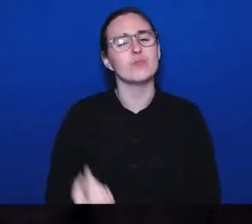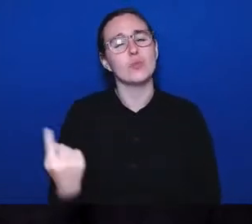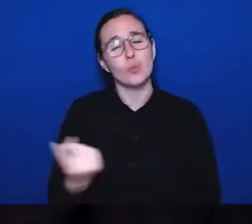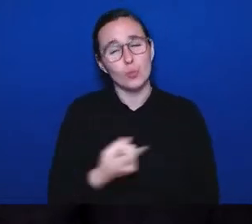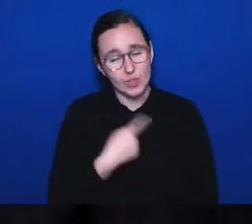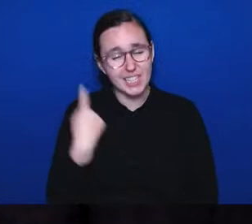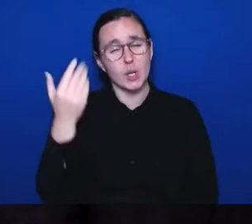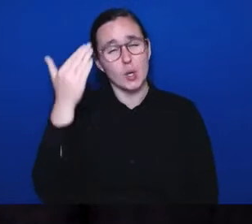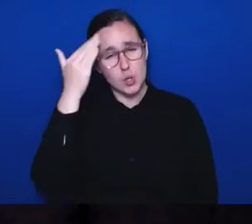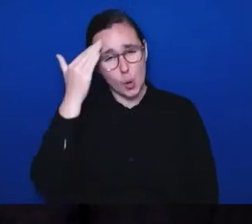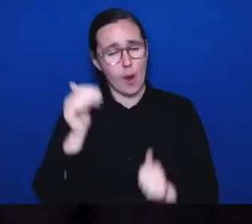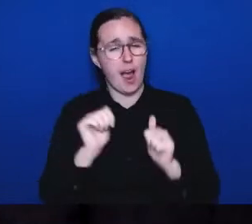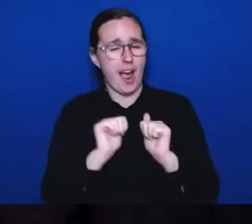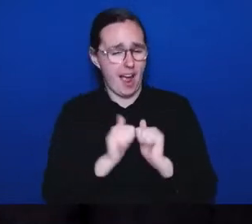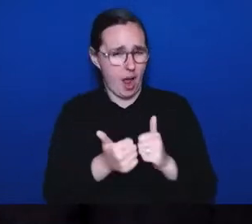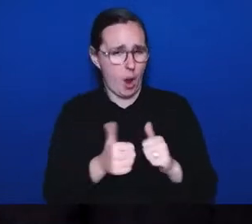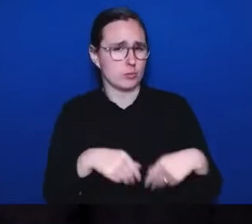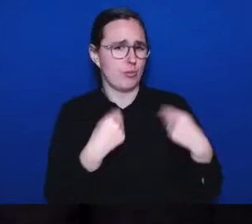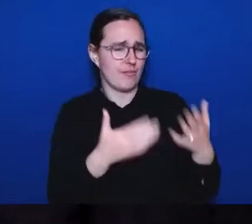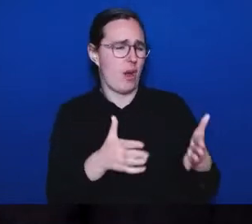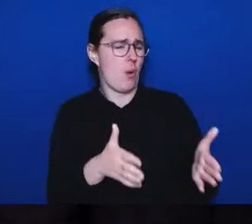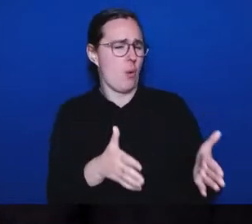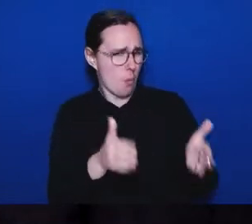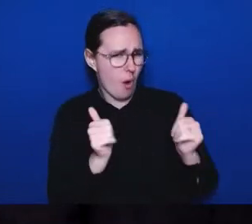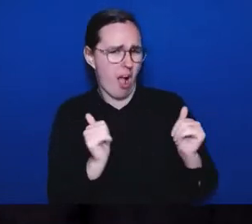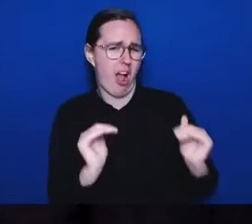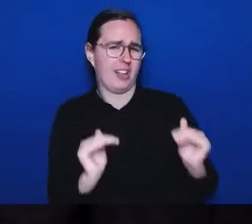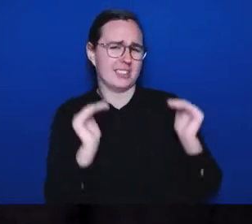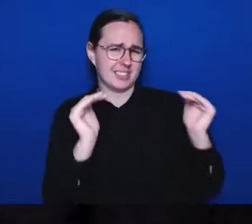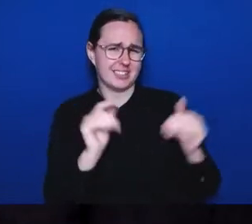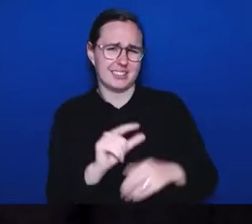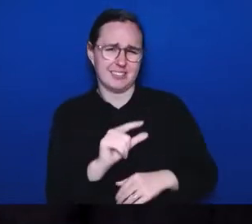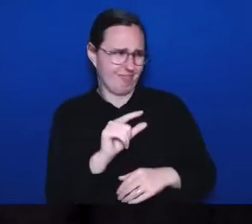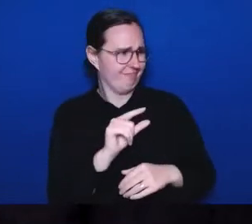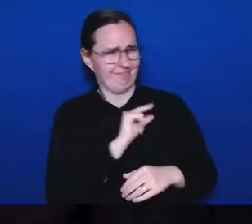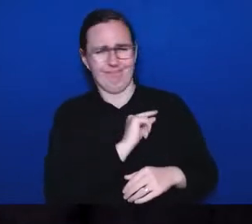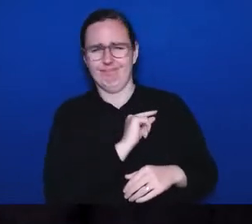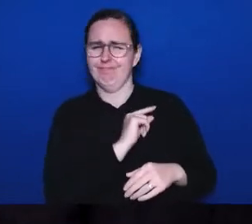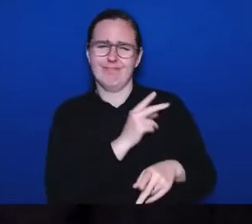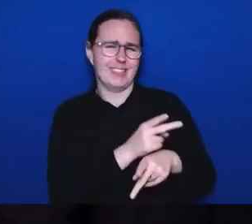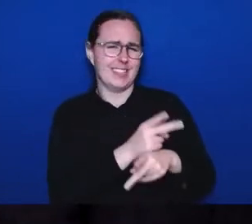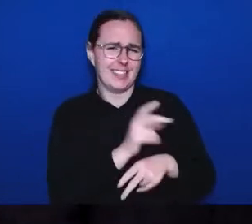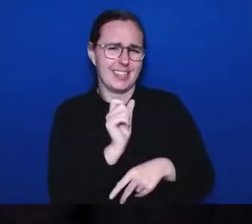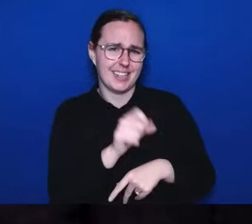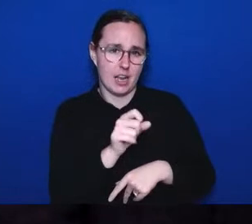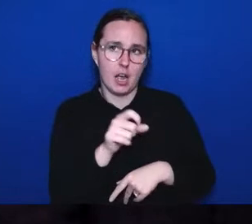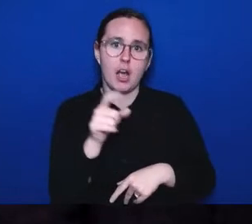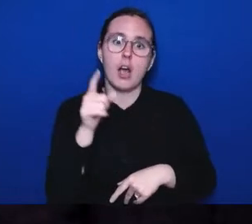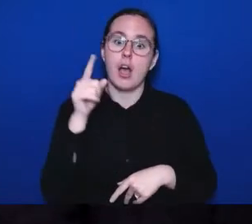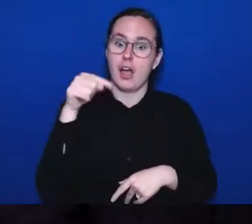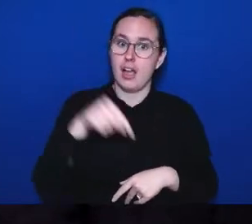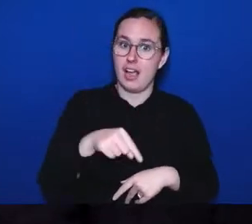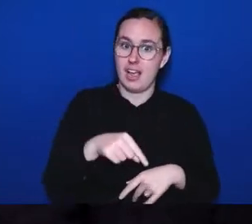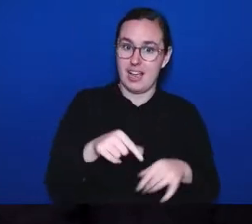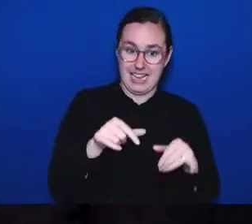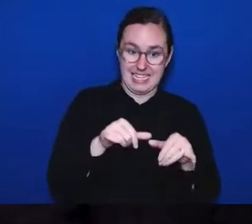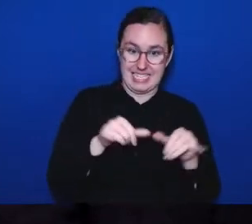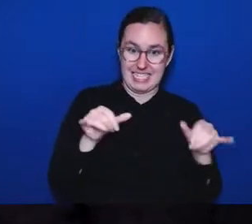of us are interested in it, how to reform this primary care system. And here we are, we're here with a new dawn, and I hopefully